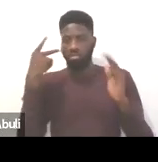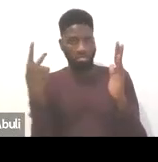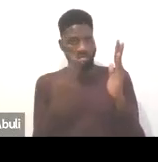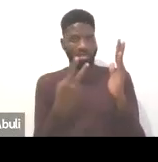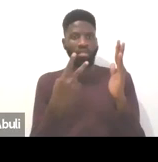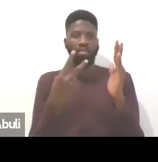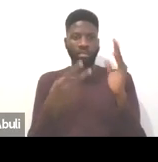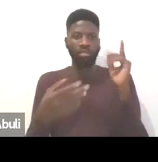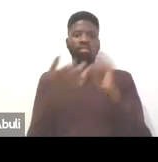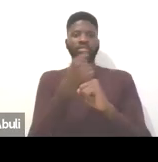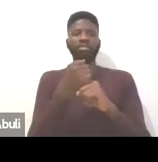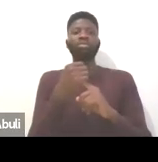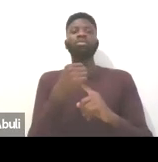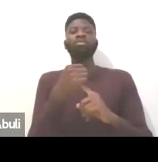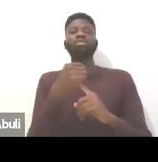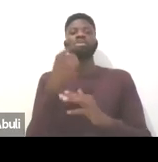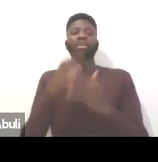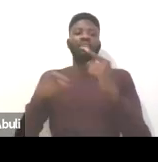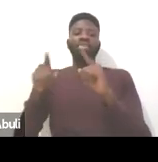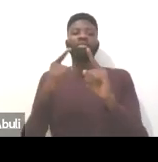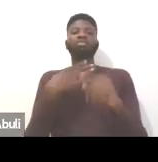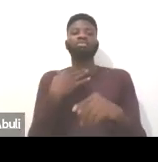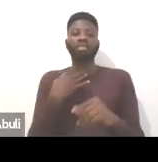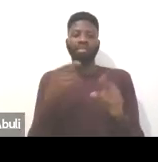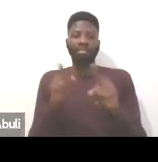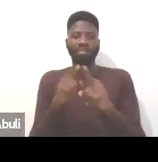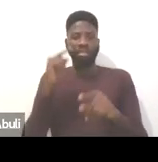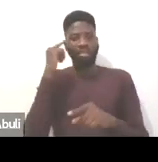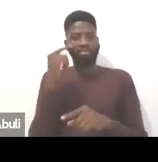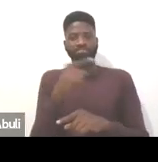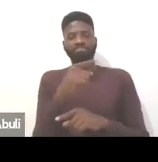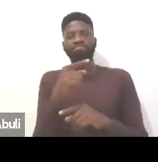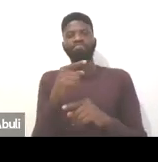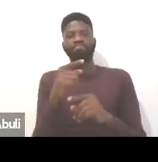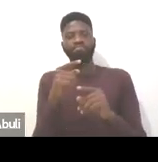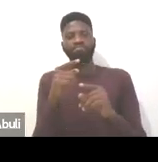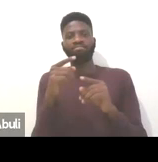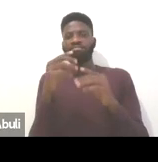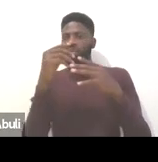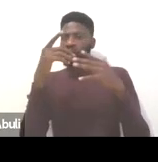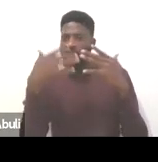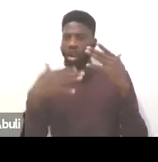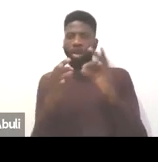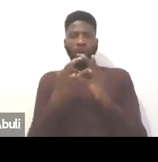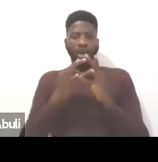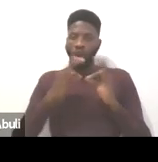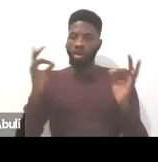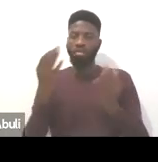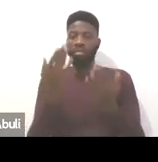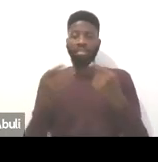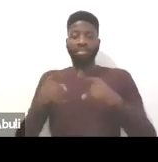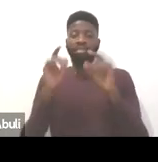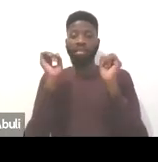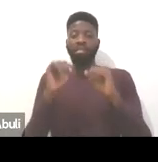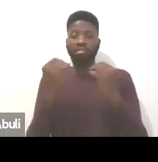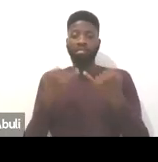it, they're scrolling. But I also think it's very, very, very lengthy. So maybe they could like try to